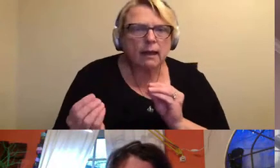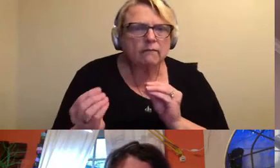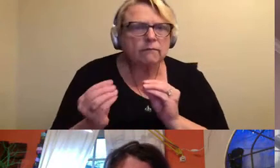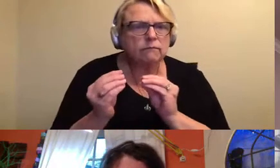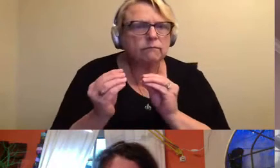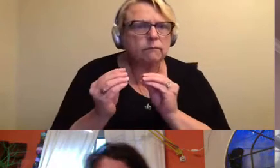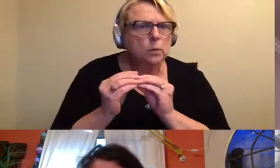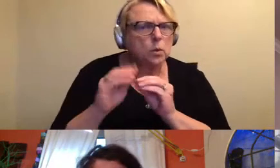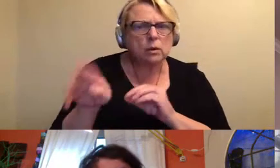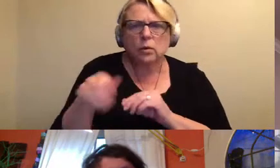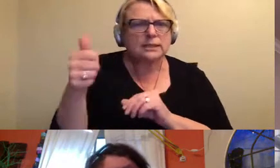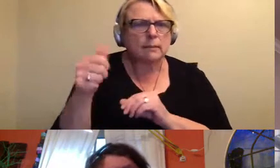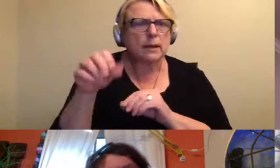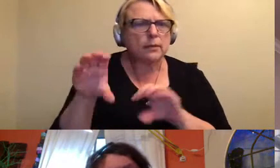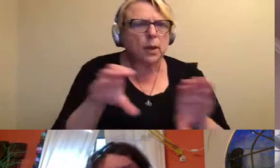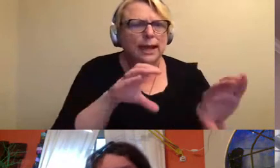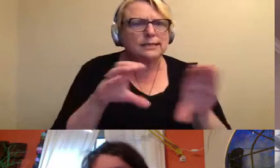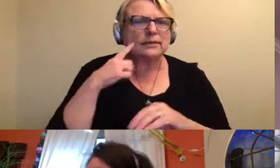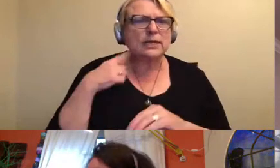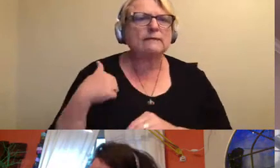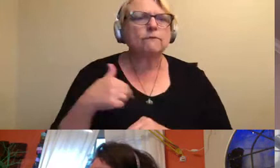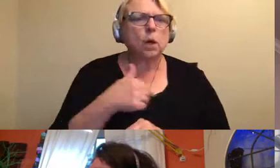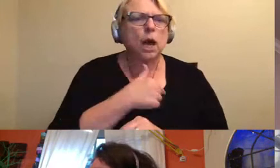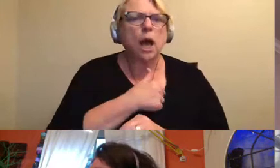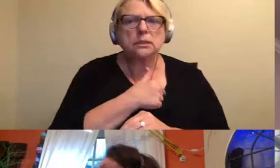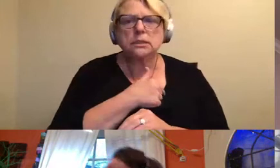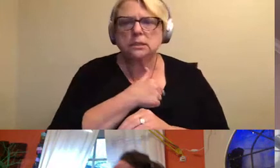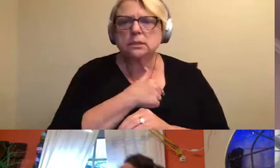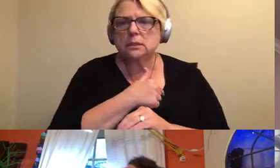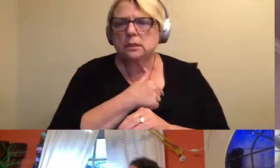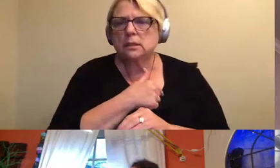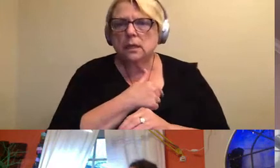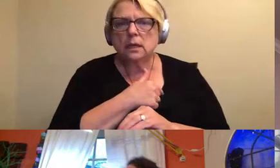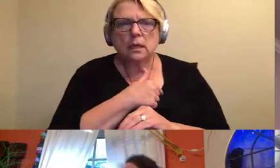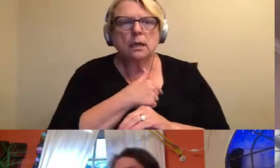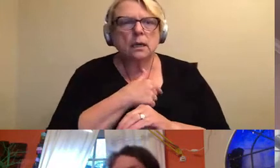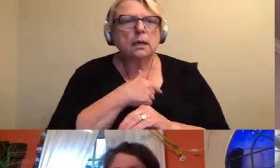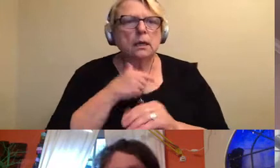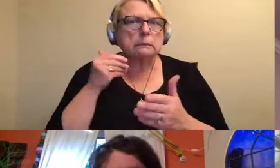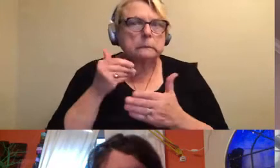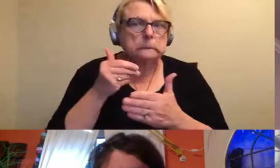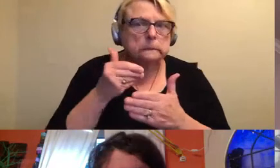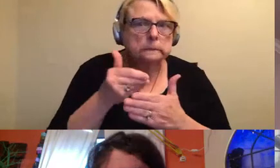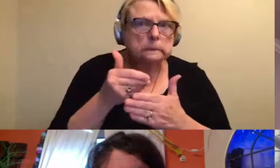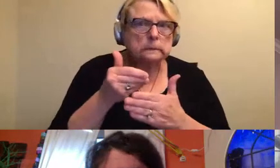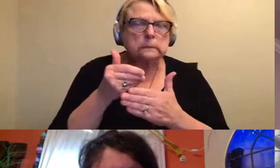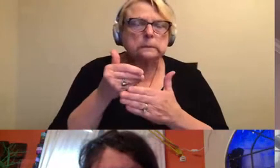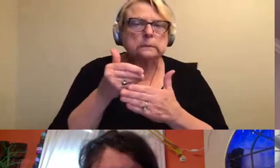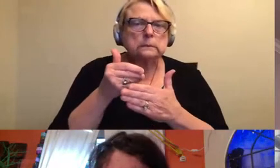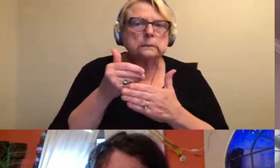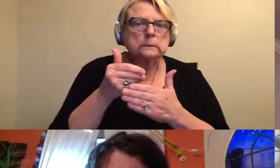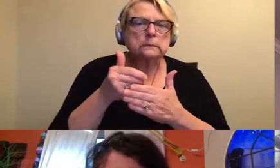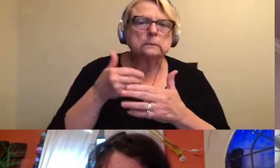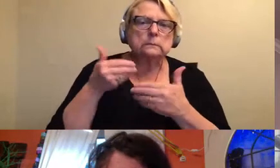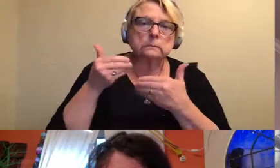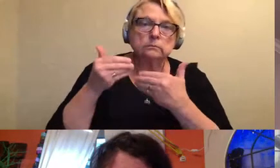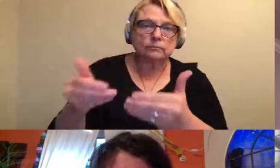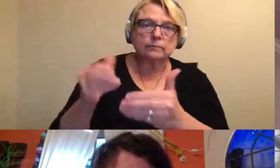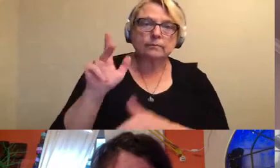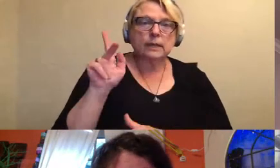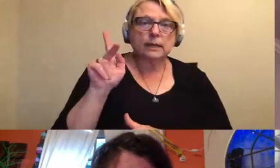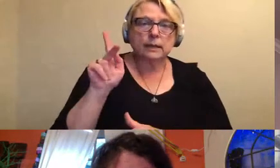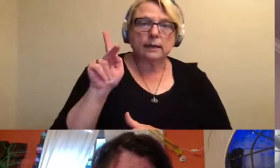to come to a closer resolution on what that might be. So I'm going to hand it over to you. I do.